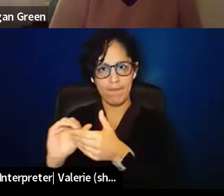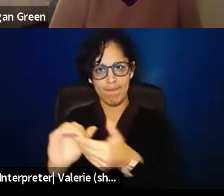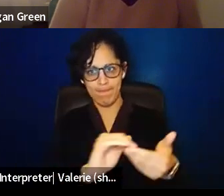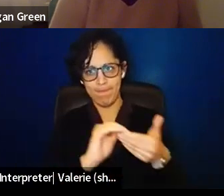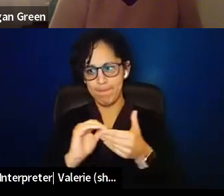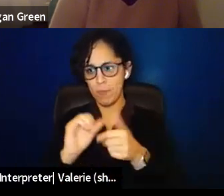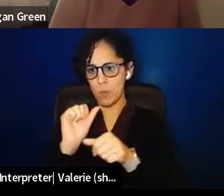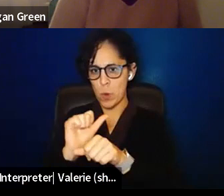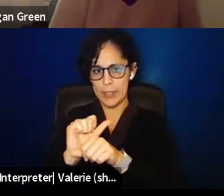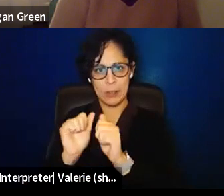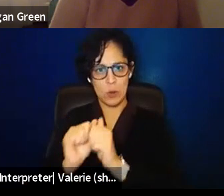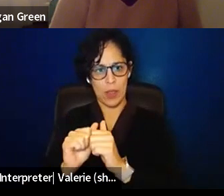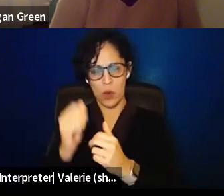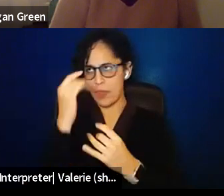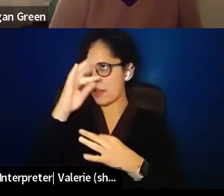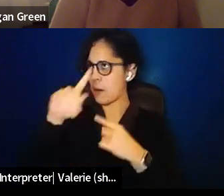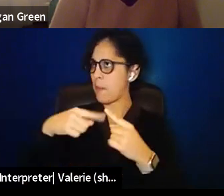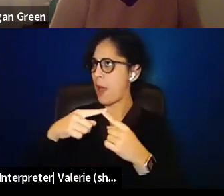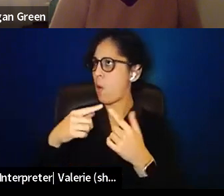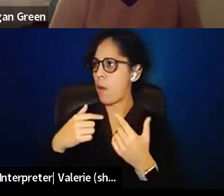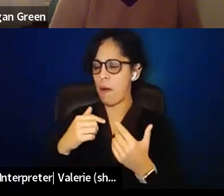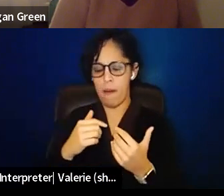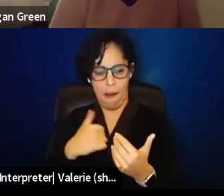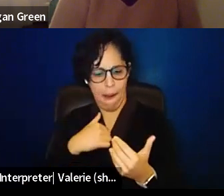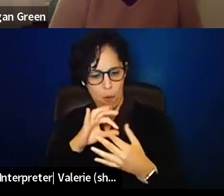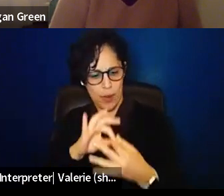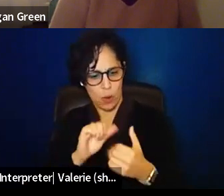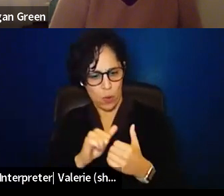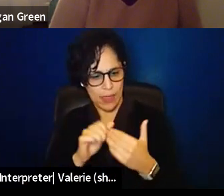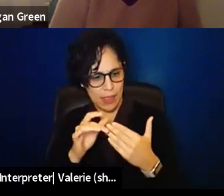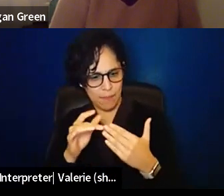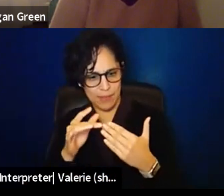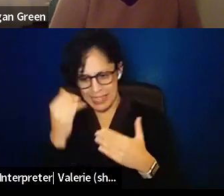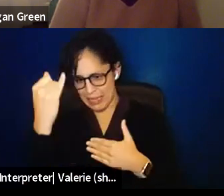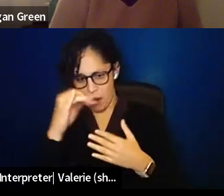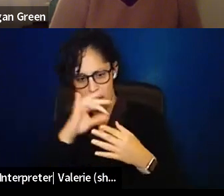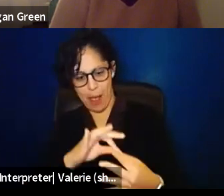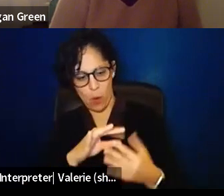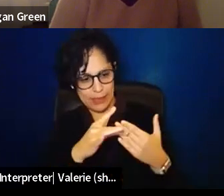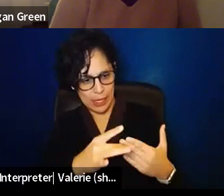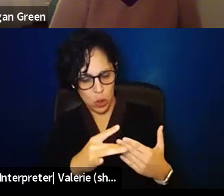how do I relate to the idea of leadership and being a leader? And what does that mean to innovate around